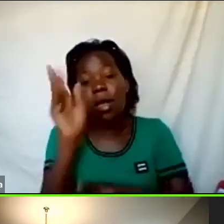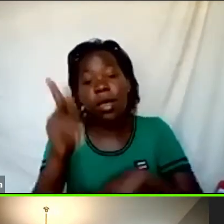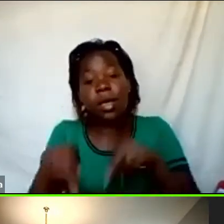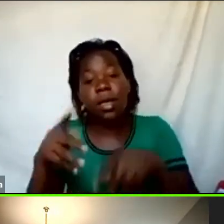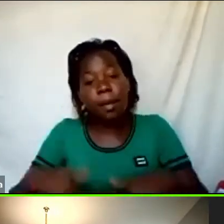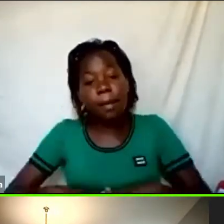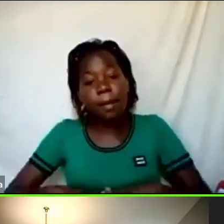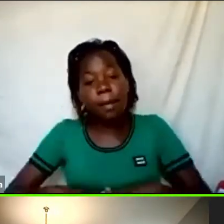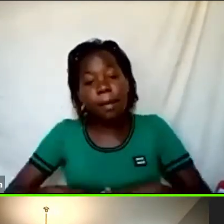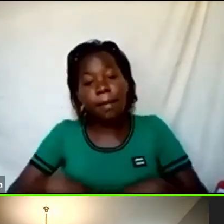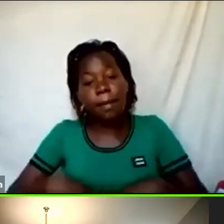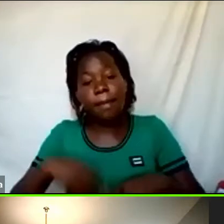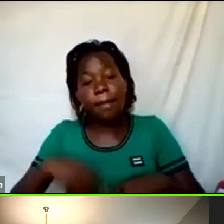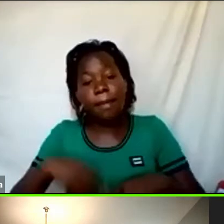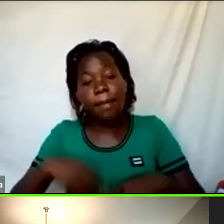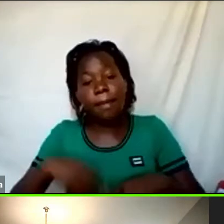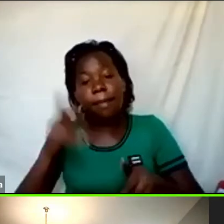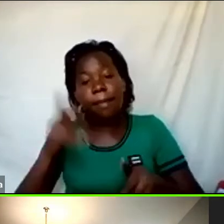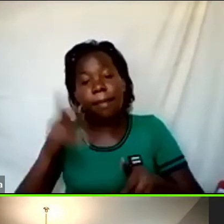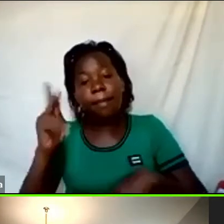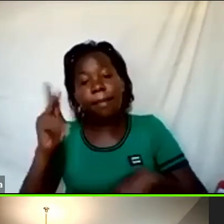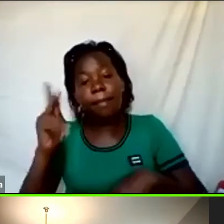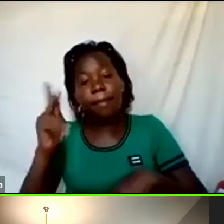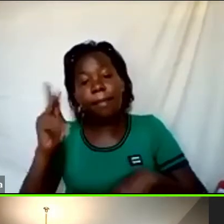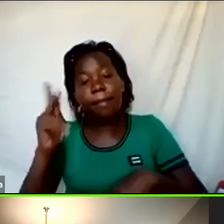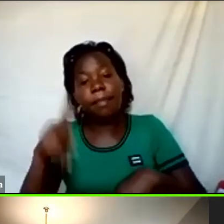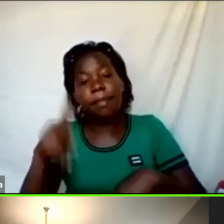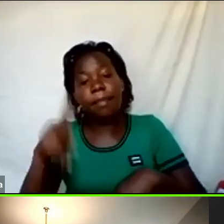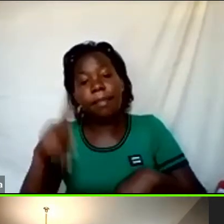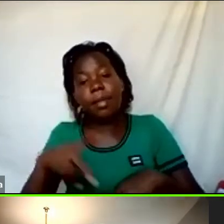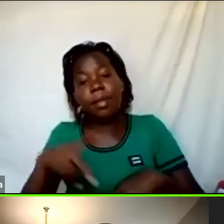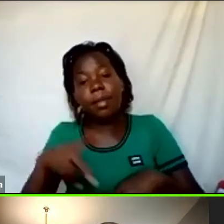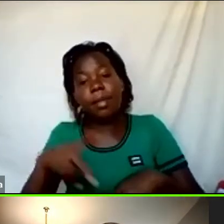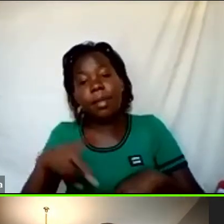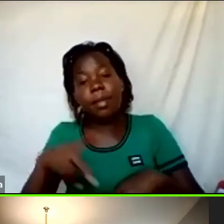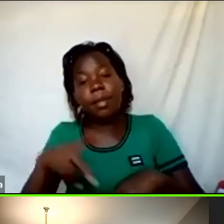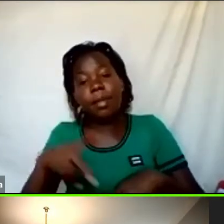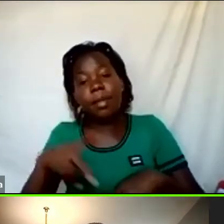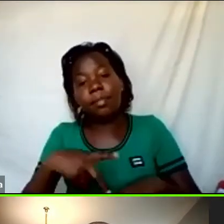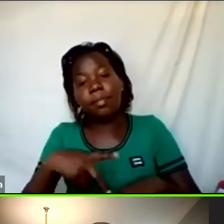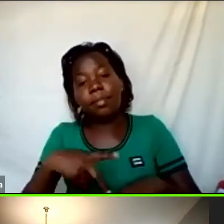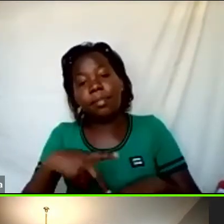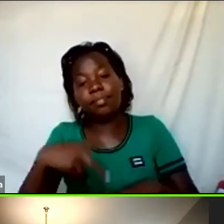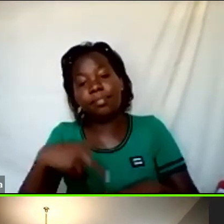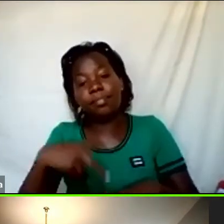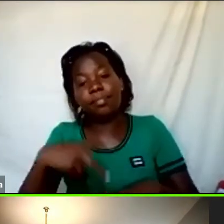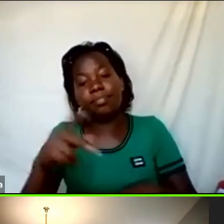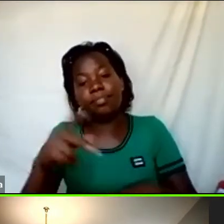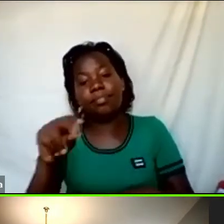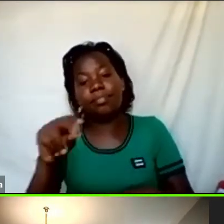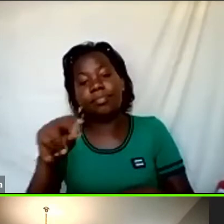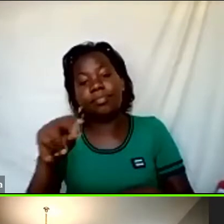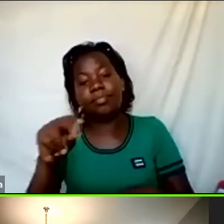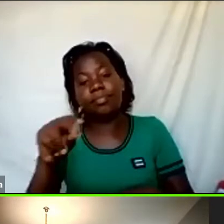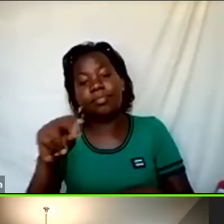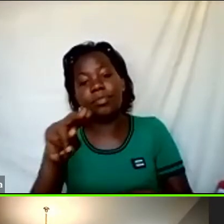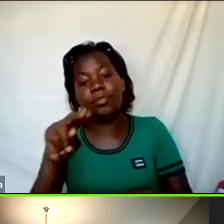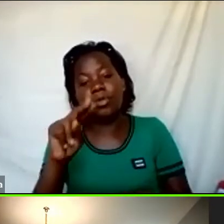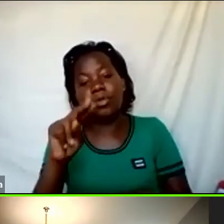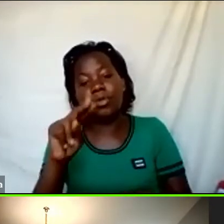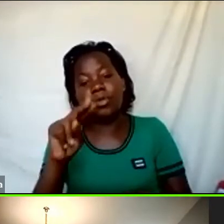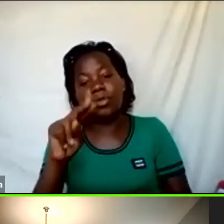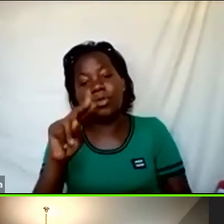because I think it's absolutely important. So Robert is talking about cosmetics and maybe Pepsi and Coke and the fact that they go into our bodies, being